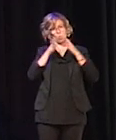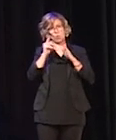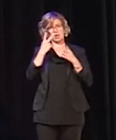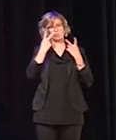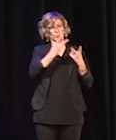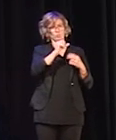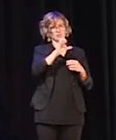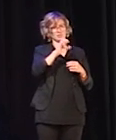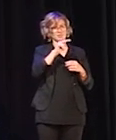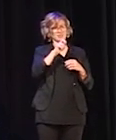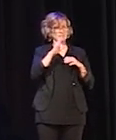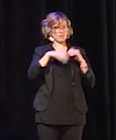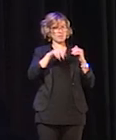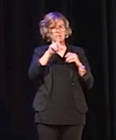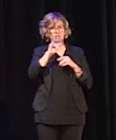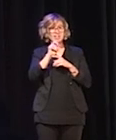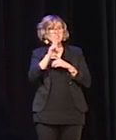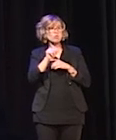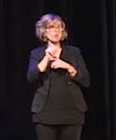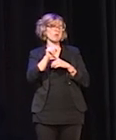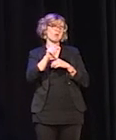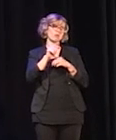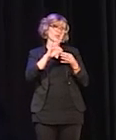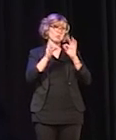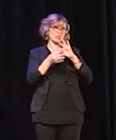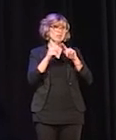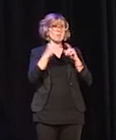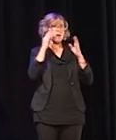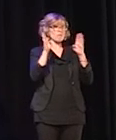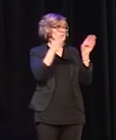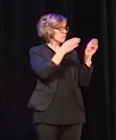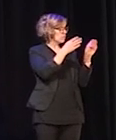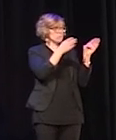look in either direction, you get the same kind of idea. There is a girl that's learning to play violin in her room.